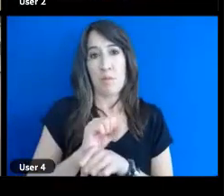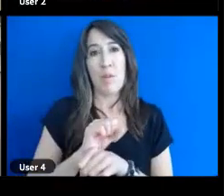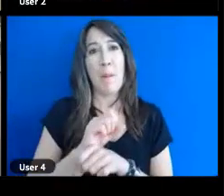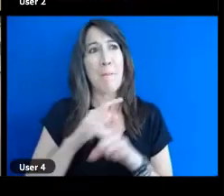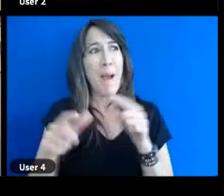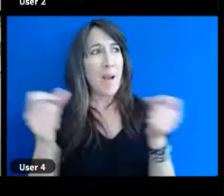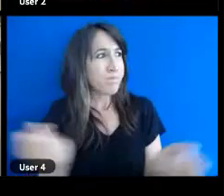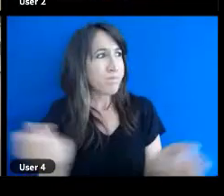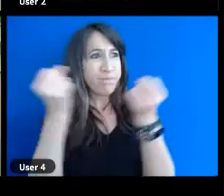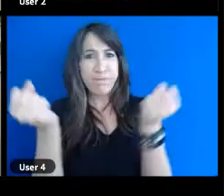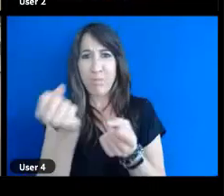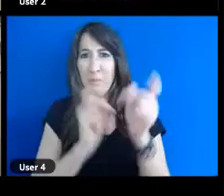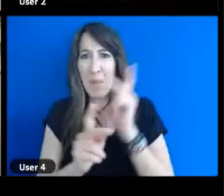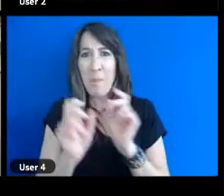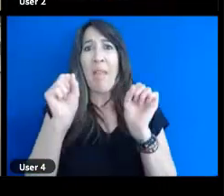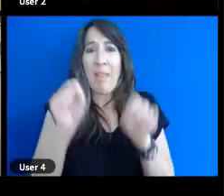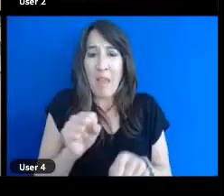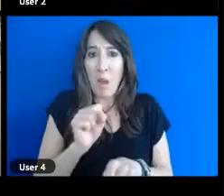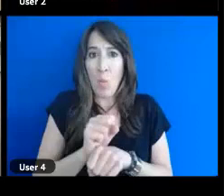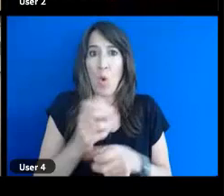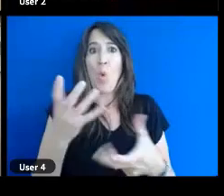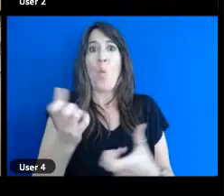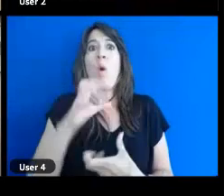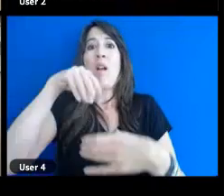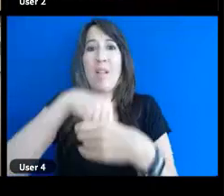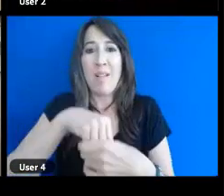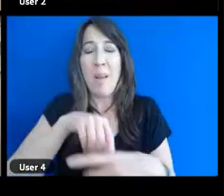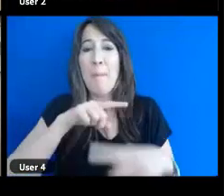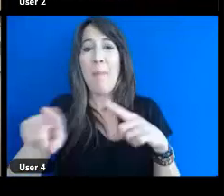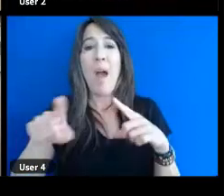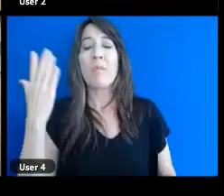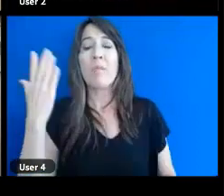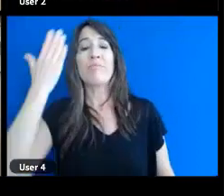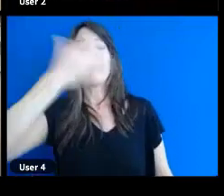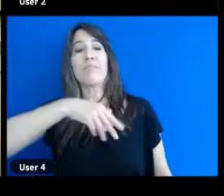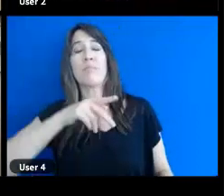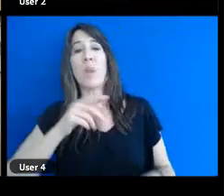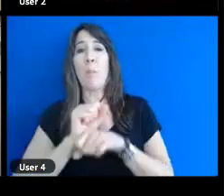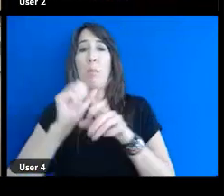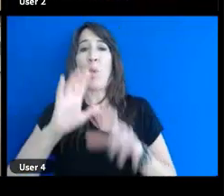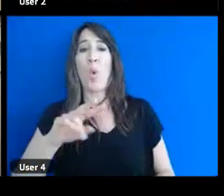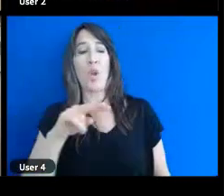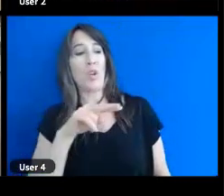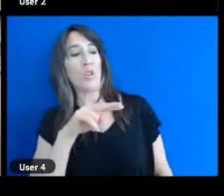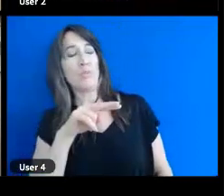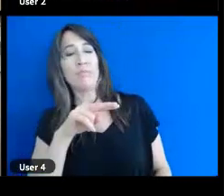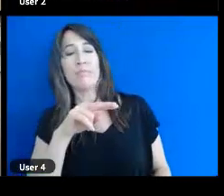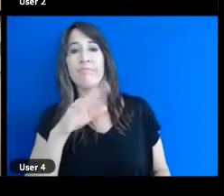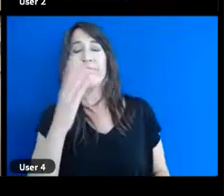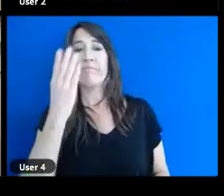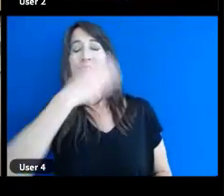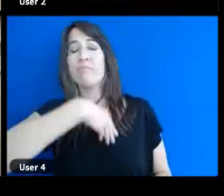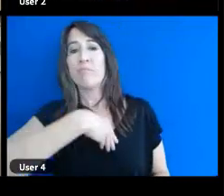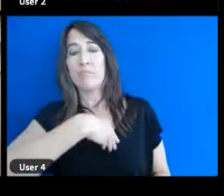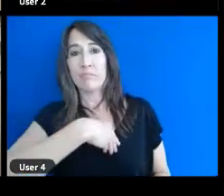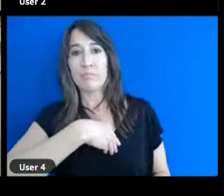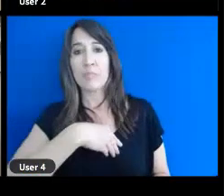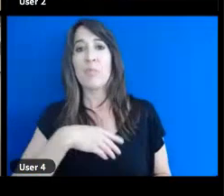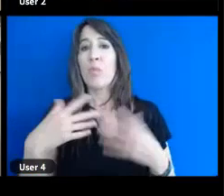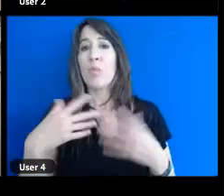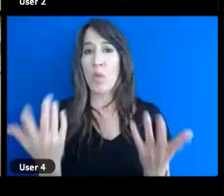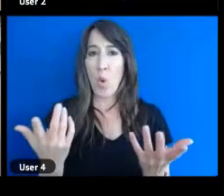their organization. Yet there's this whole pool of people who can work and want to contribute and are often overlooked.